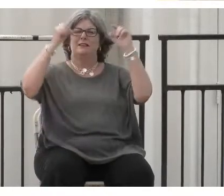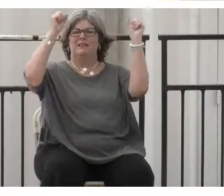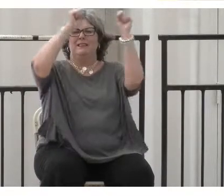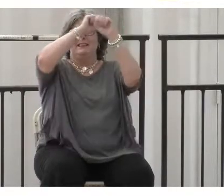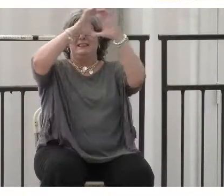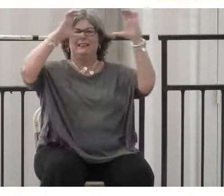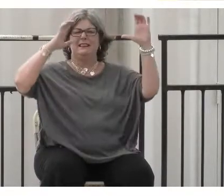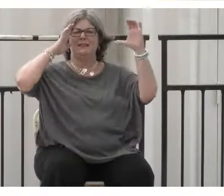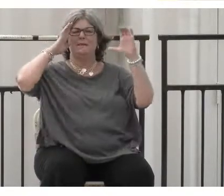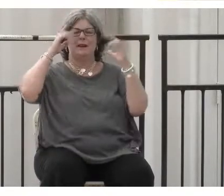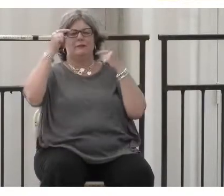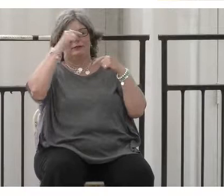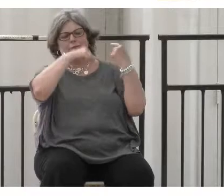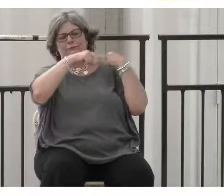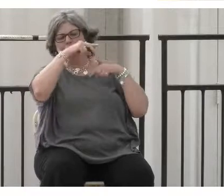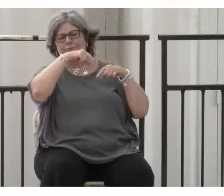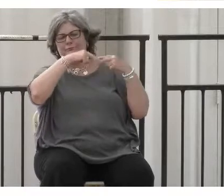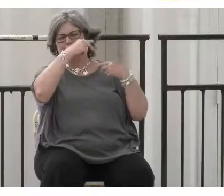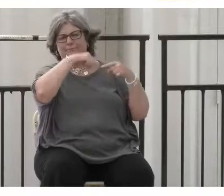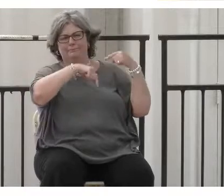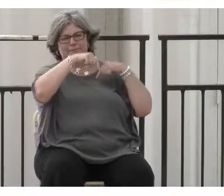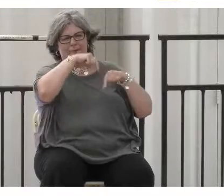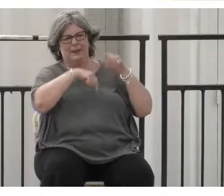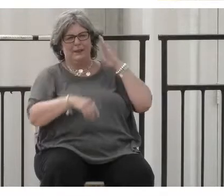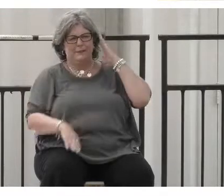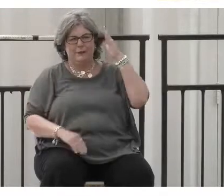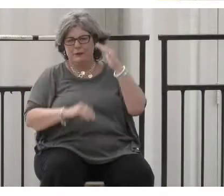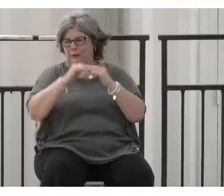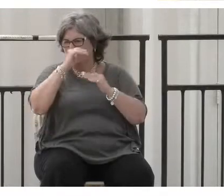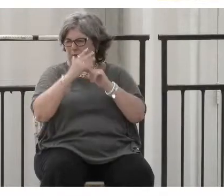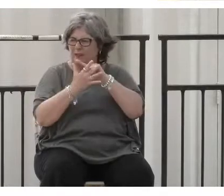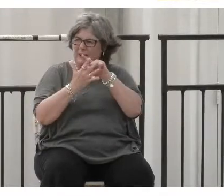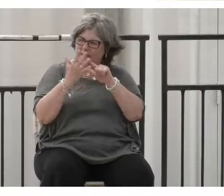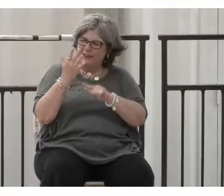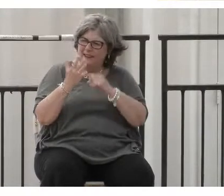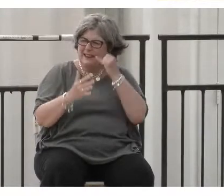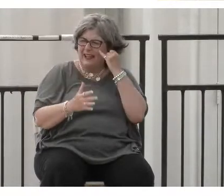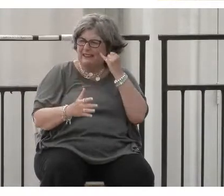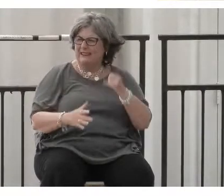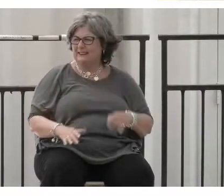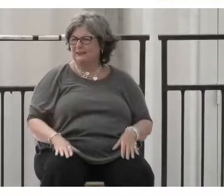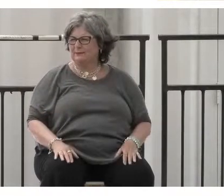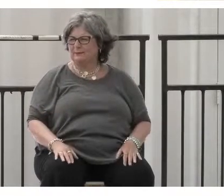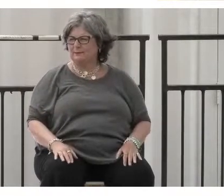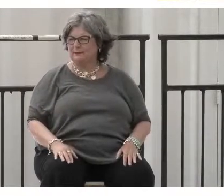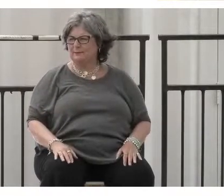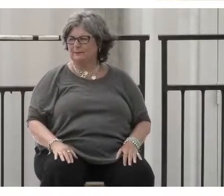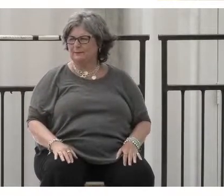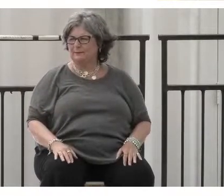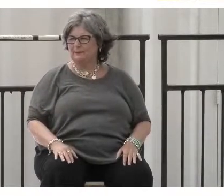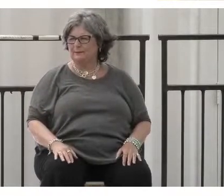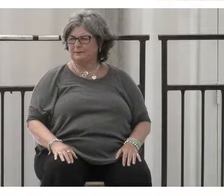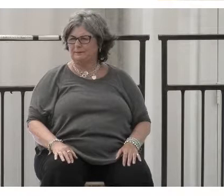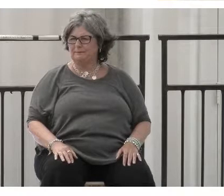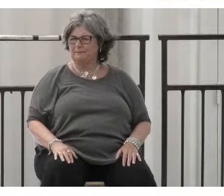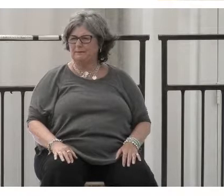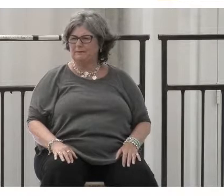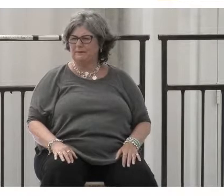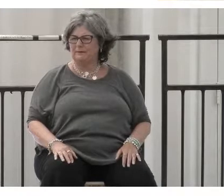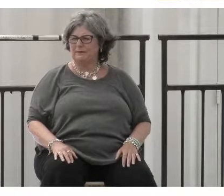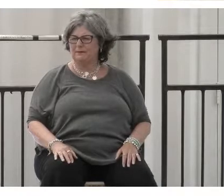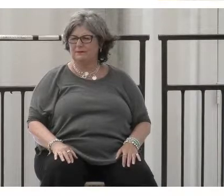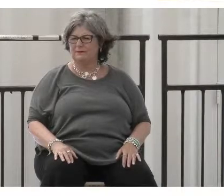about the sort of retrospective approach and the future building of these very ideas. And I thought rather than having it